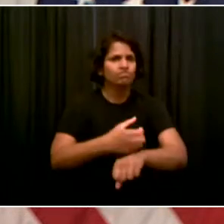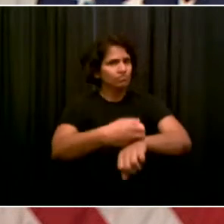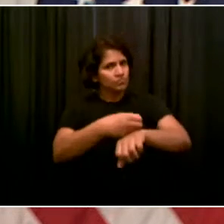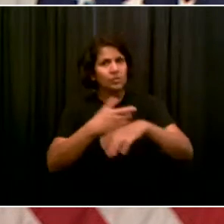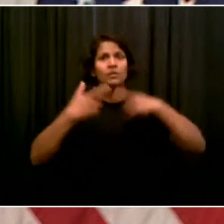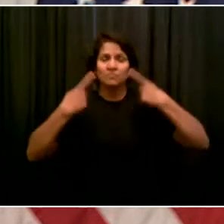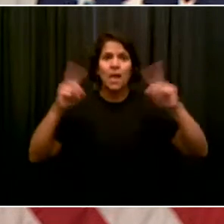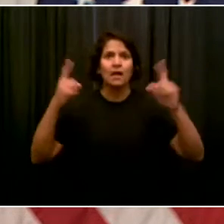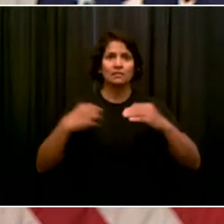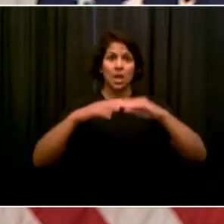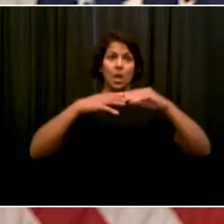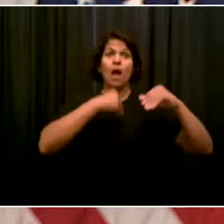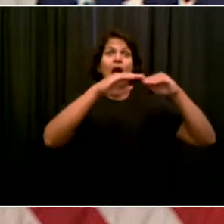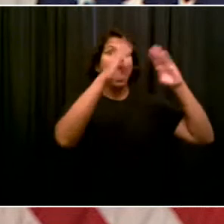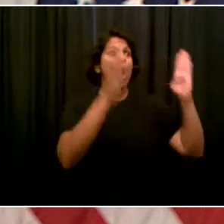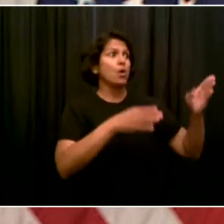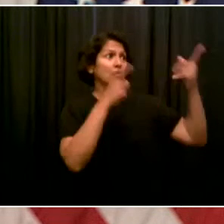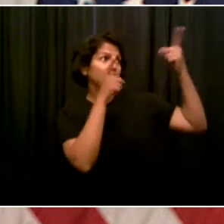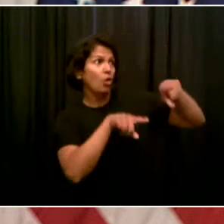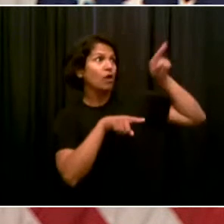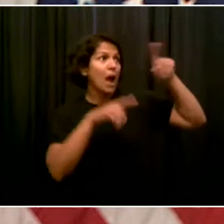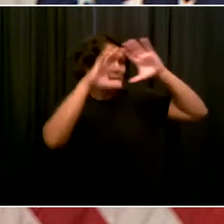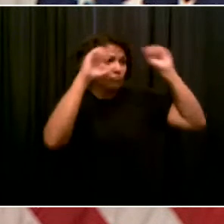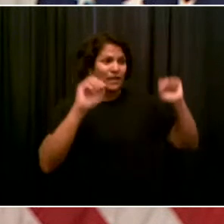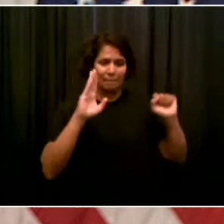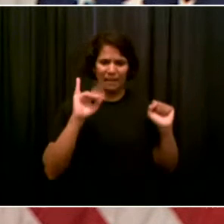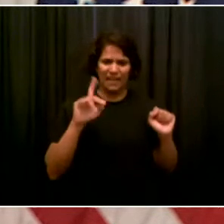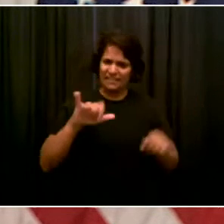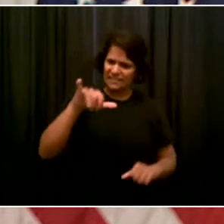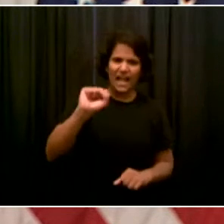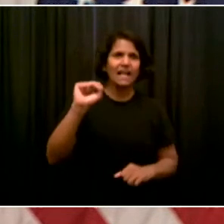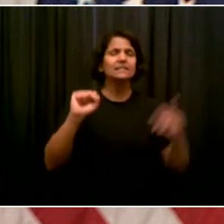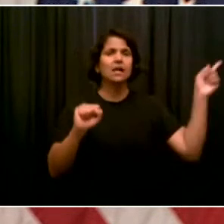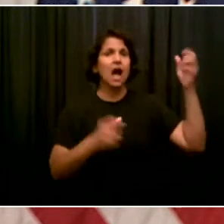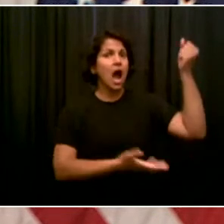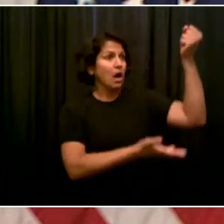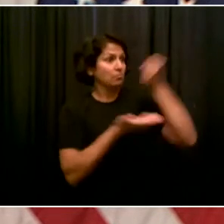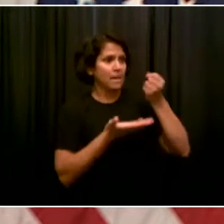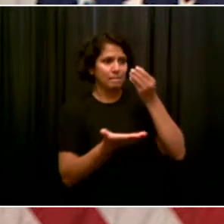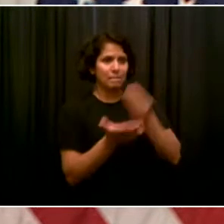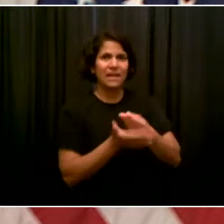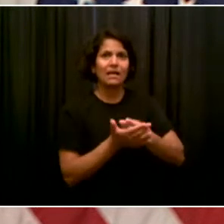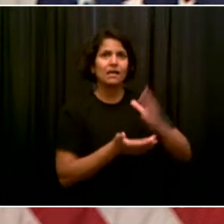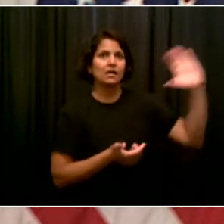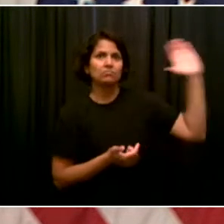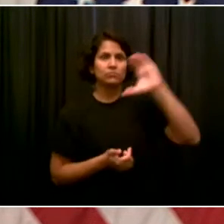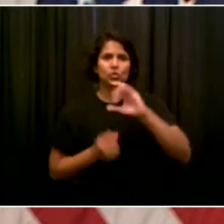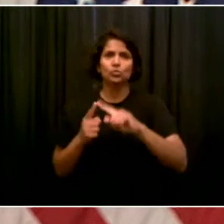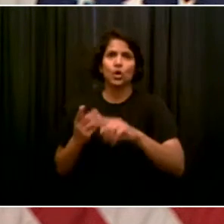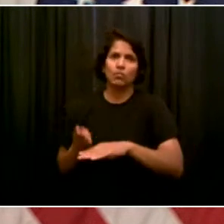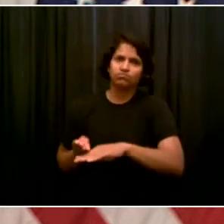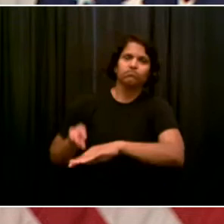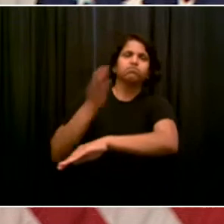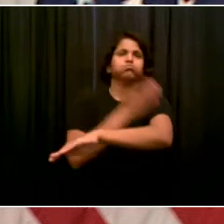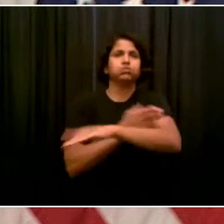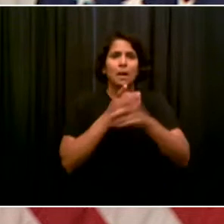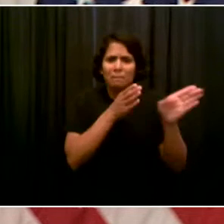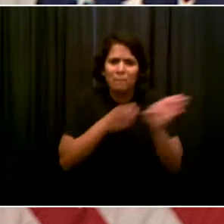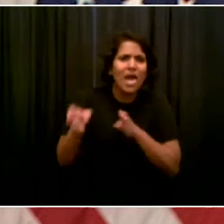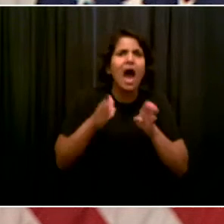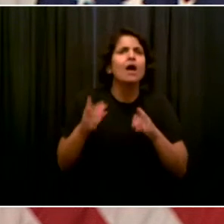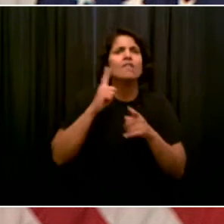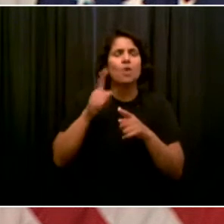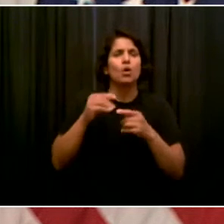to infrastructure from our leadership in Washington. This is the moment when we can make that change that